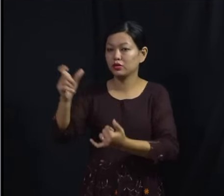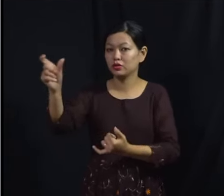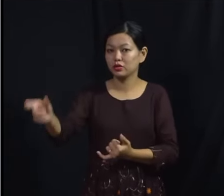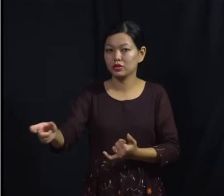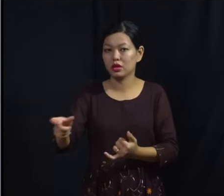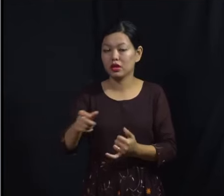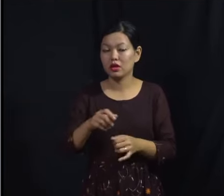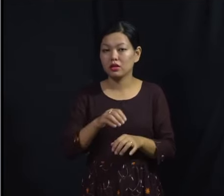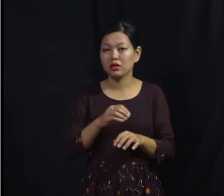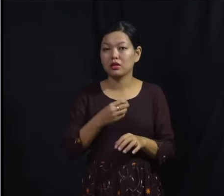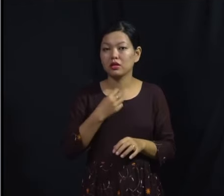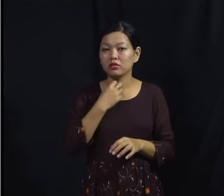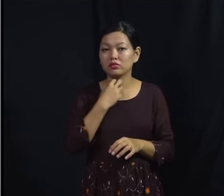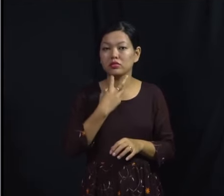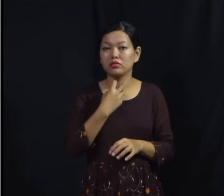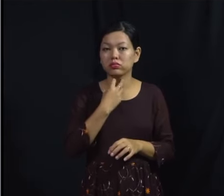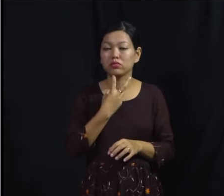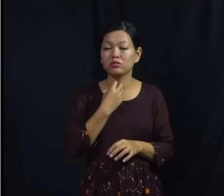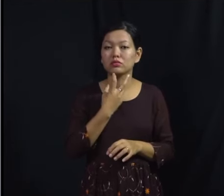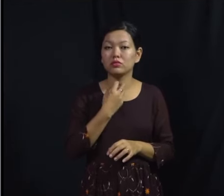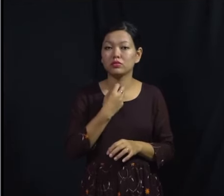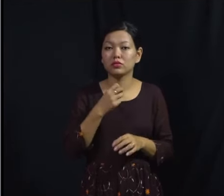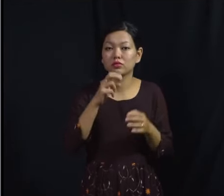only one of them came out as the winner. And